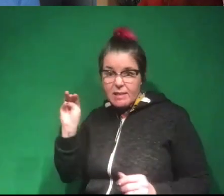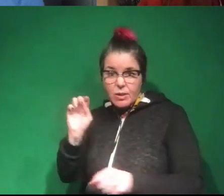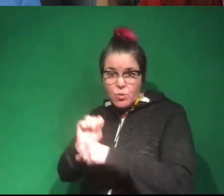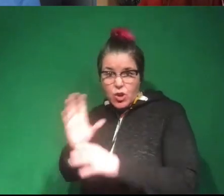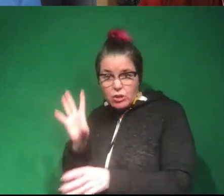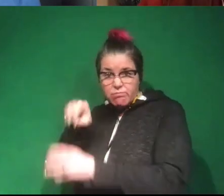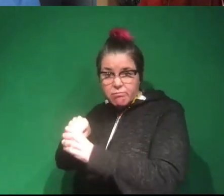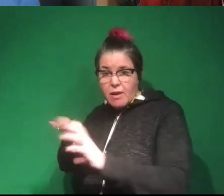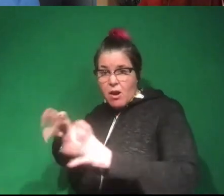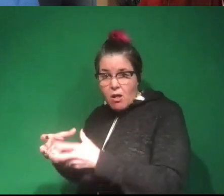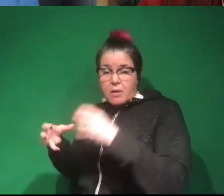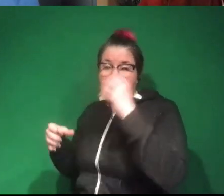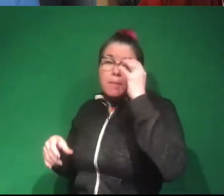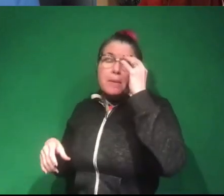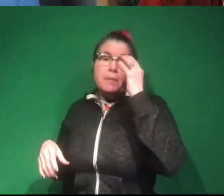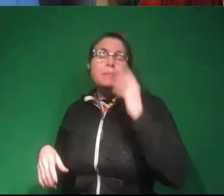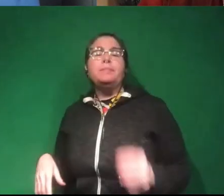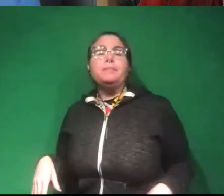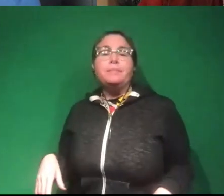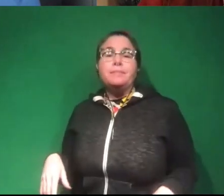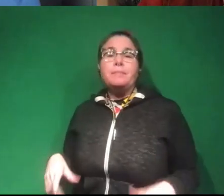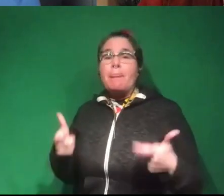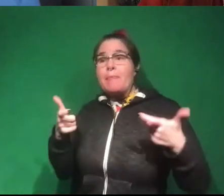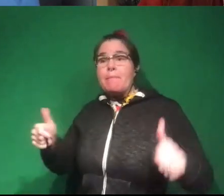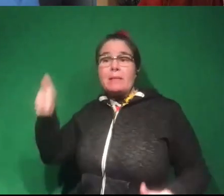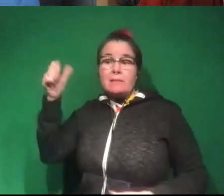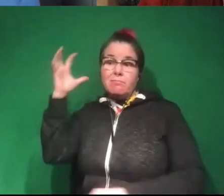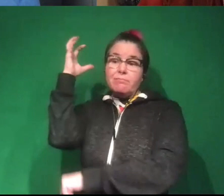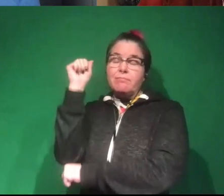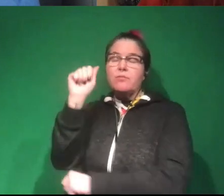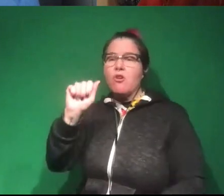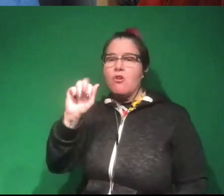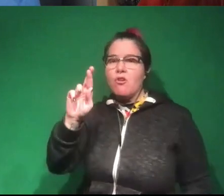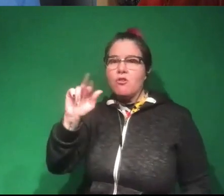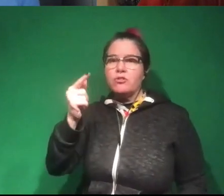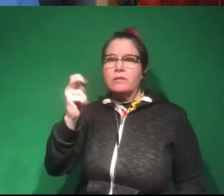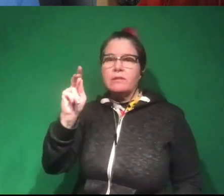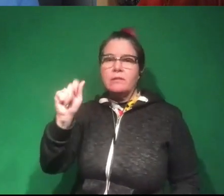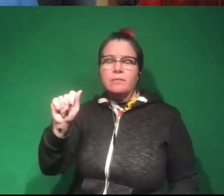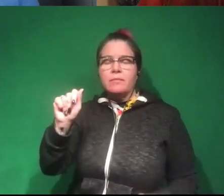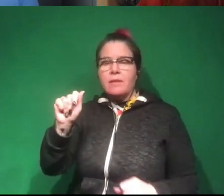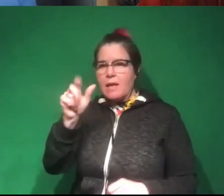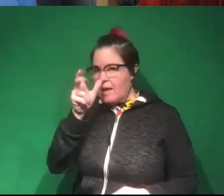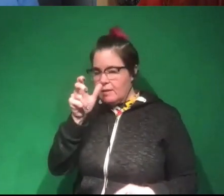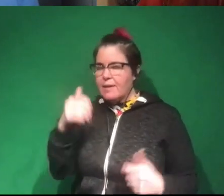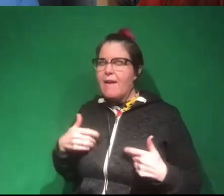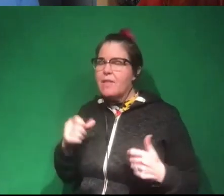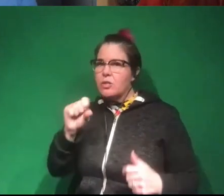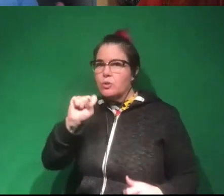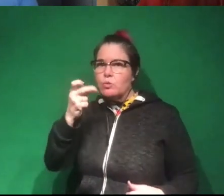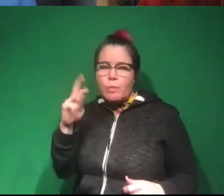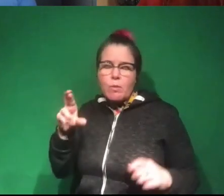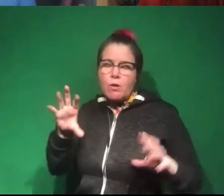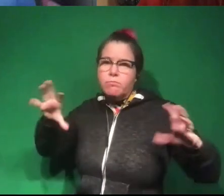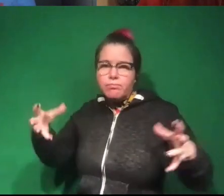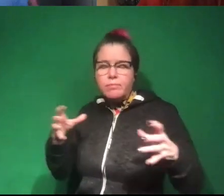colony. And then the biggest are these Argentine ants. They have these large super colonies where you have